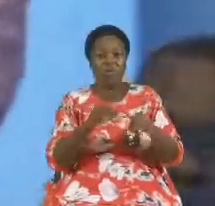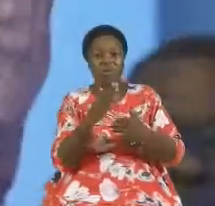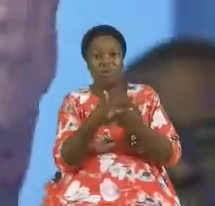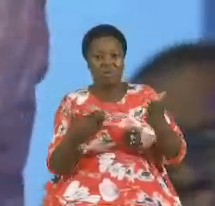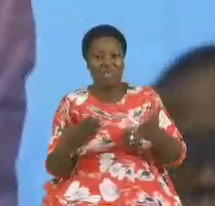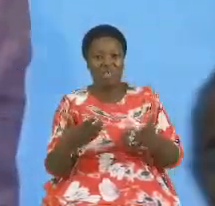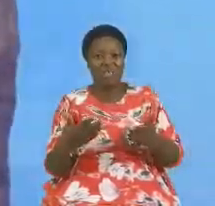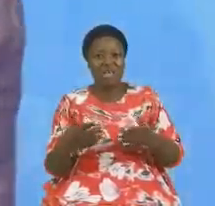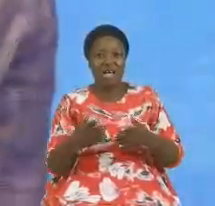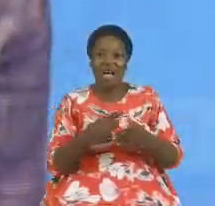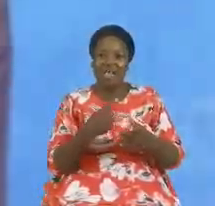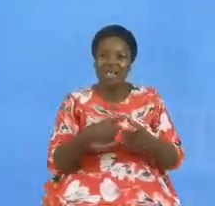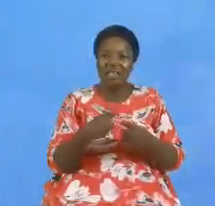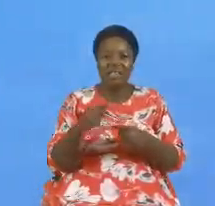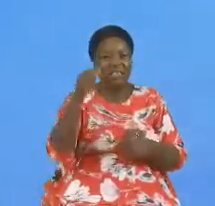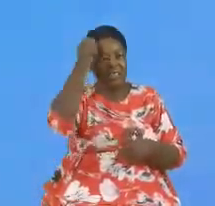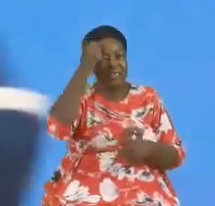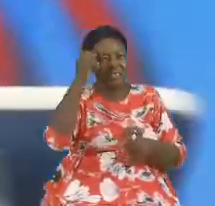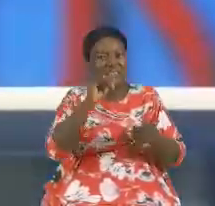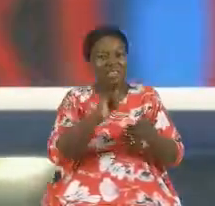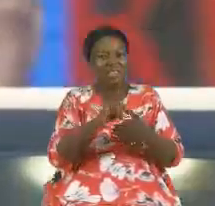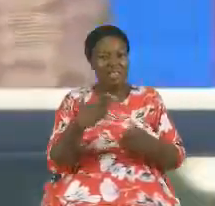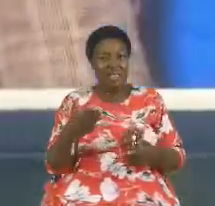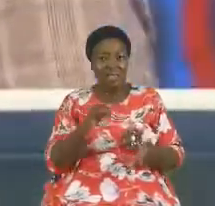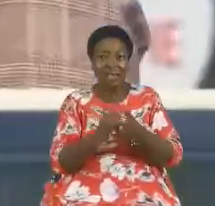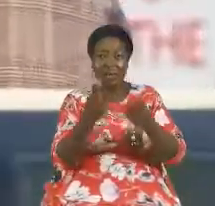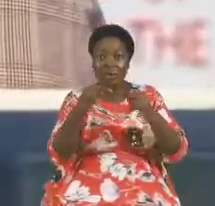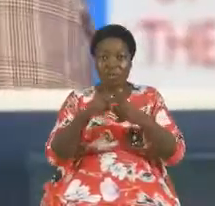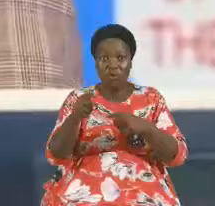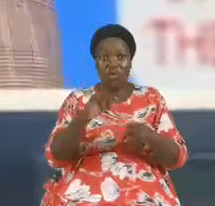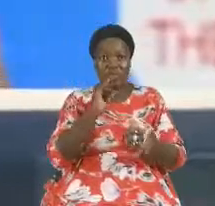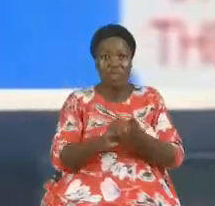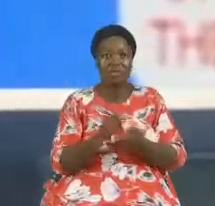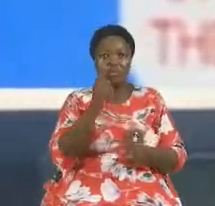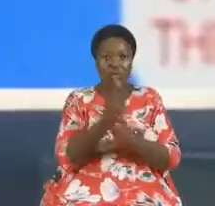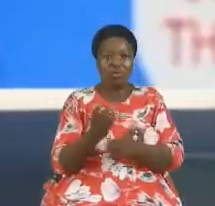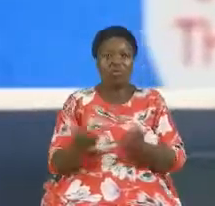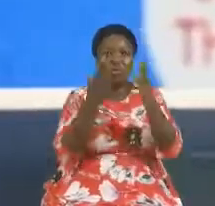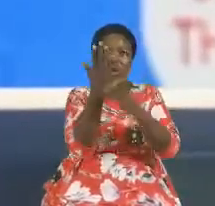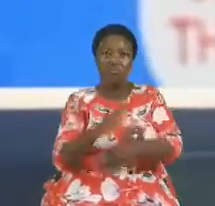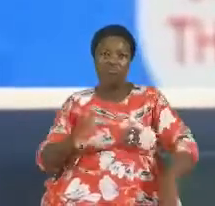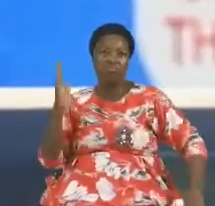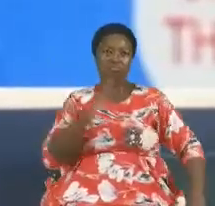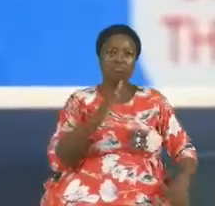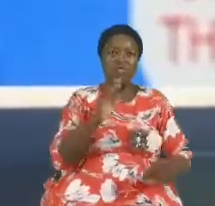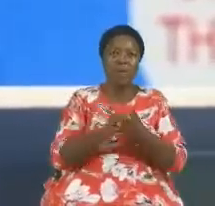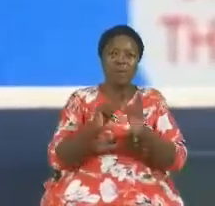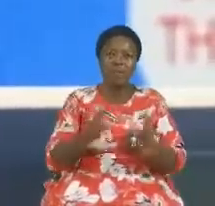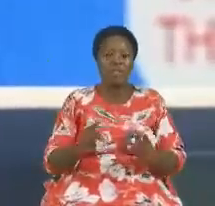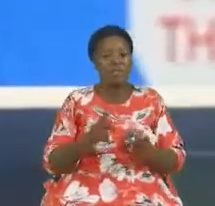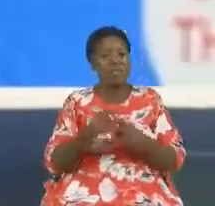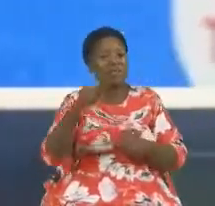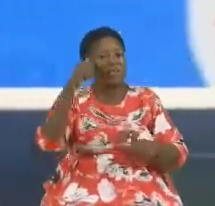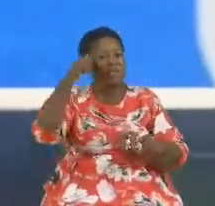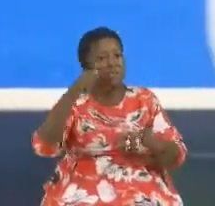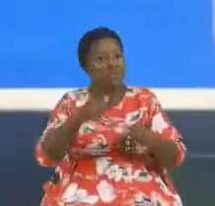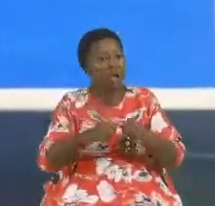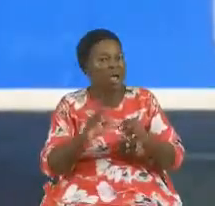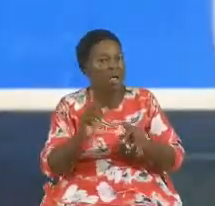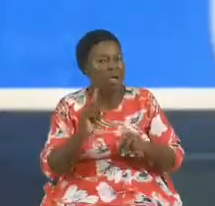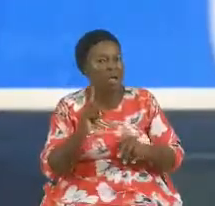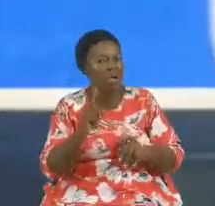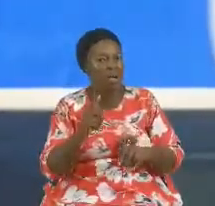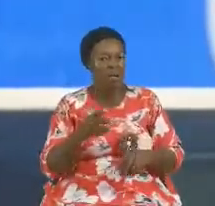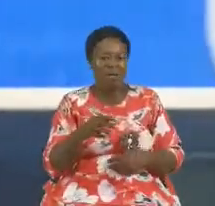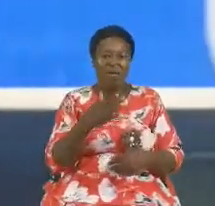your hand, when somebody does something and the thing that comes to you is you raise your